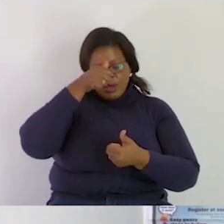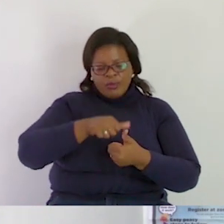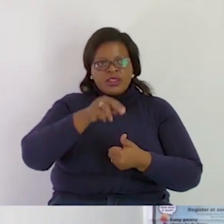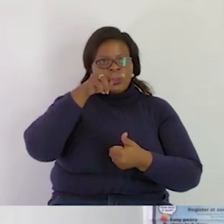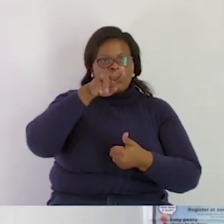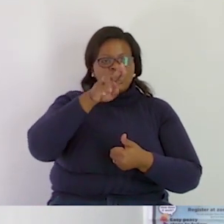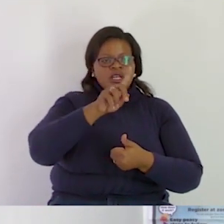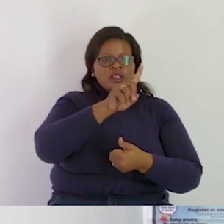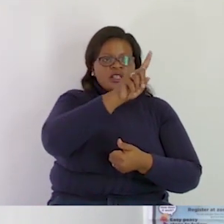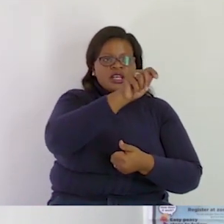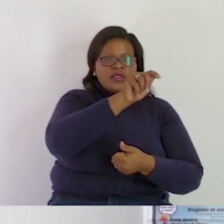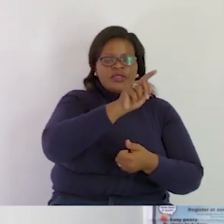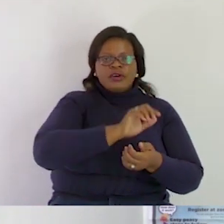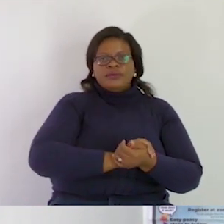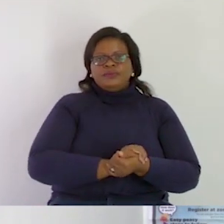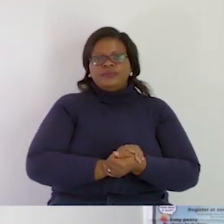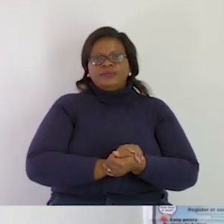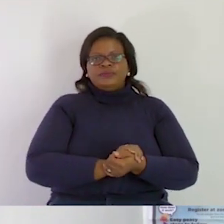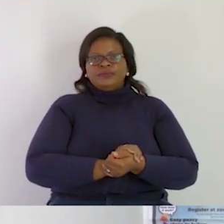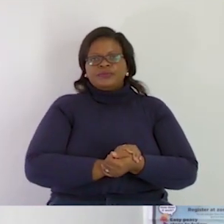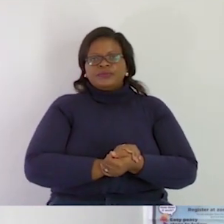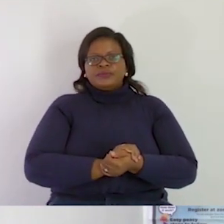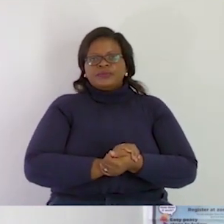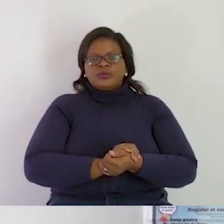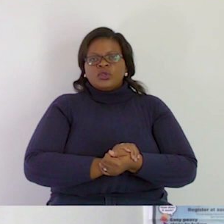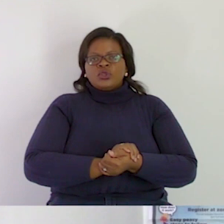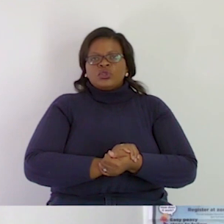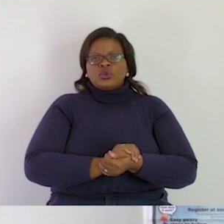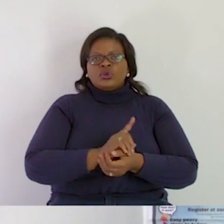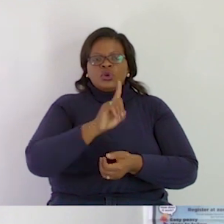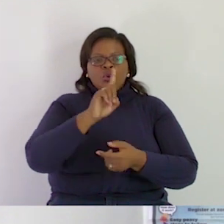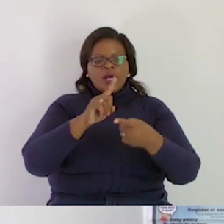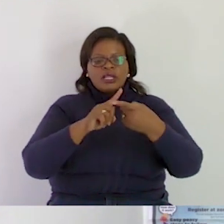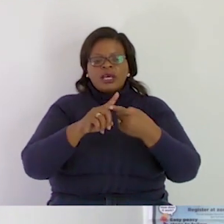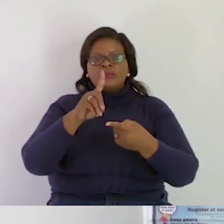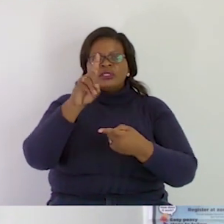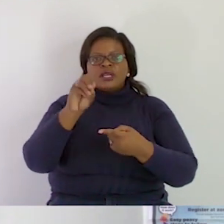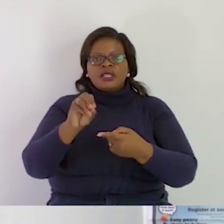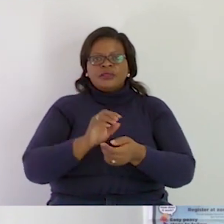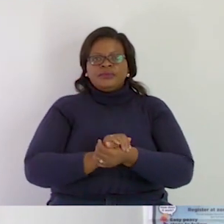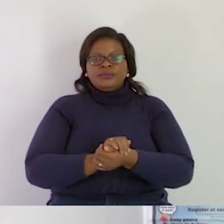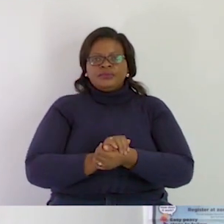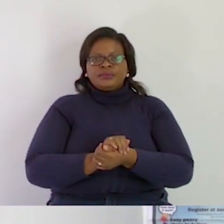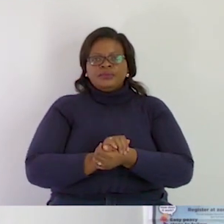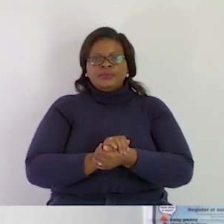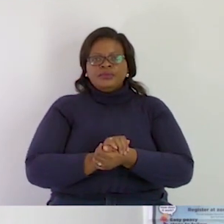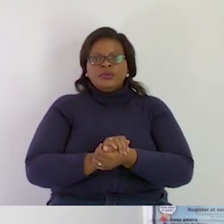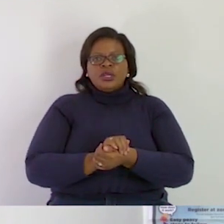this one in the position of 10 is 1 times 10. That already gives